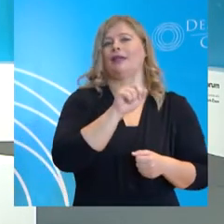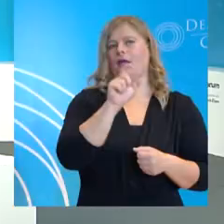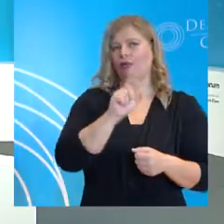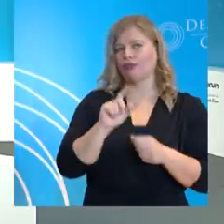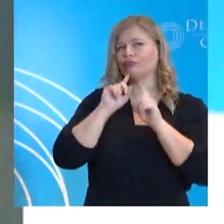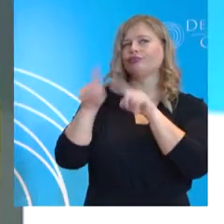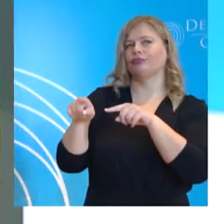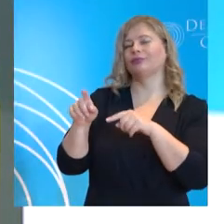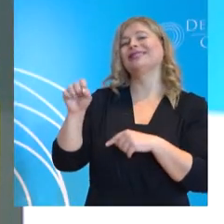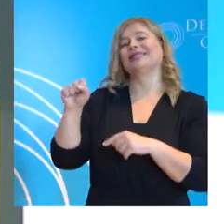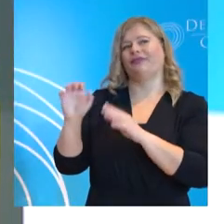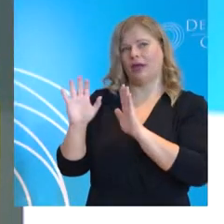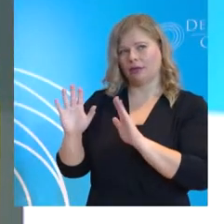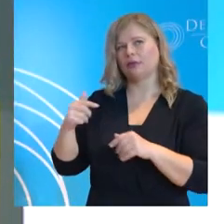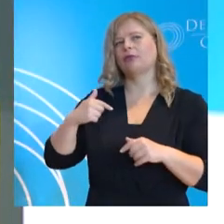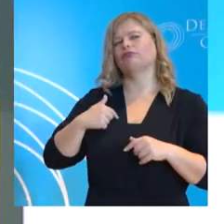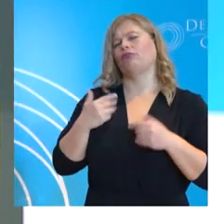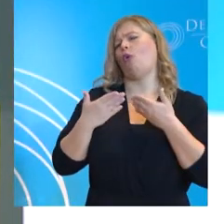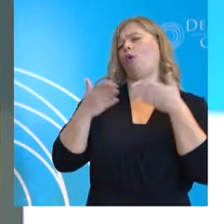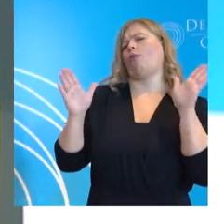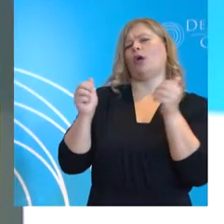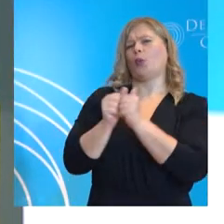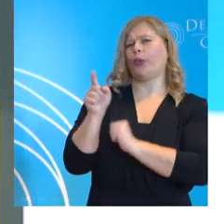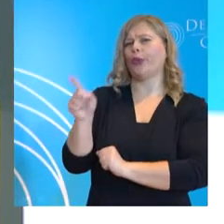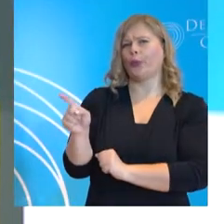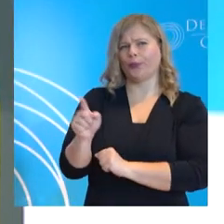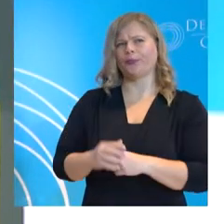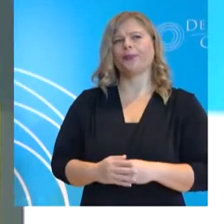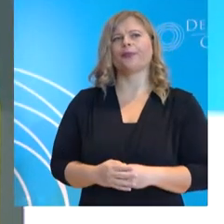Article 5 apply in the case of an attack